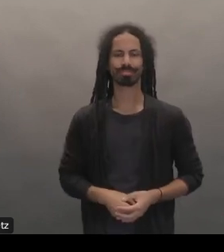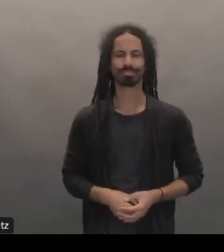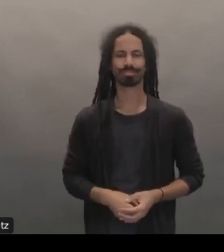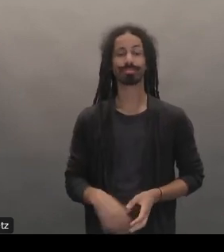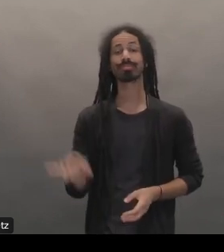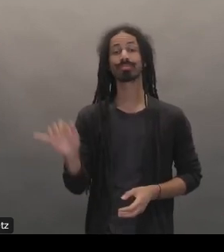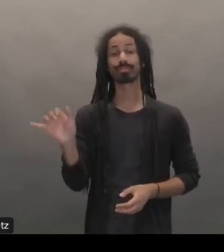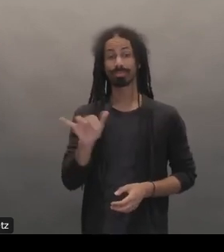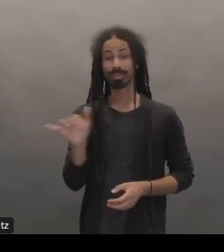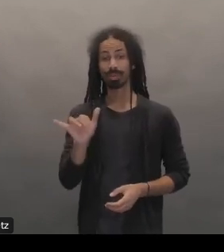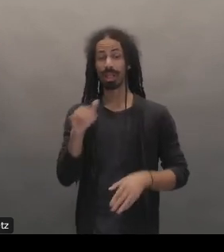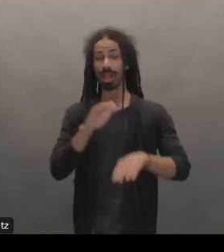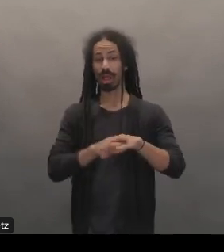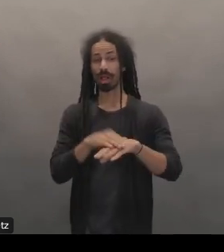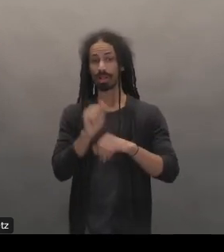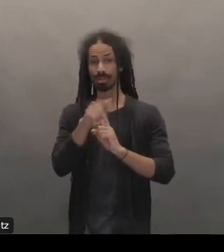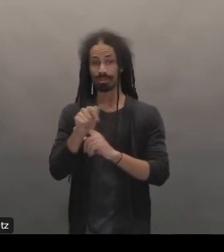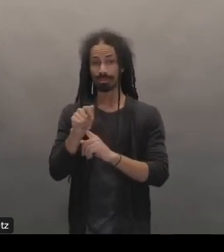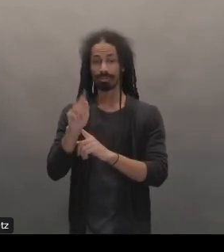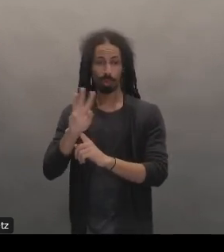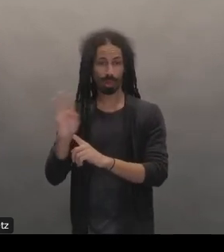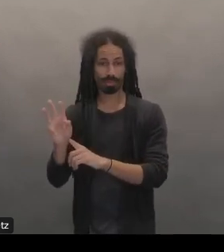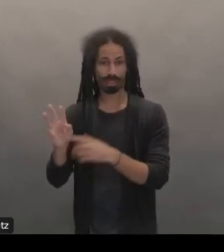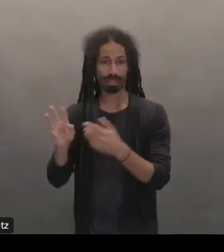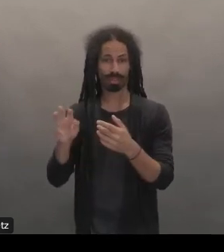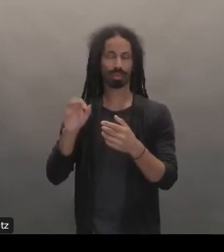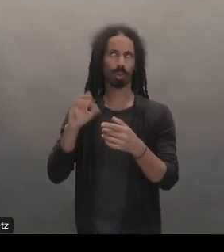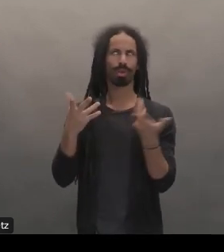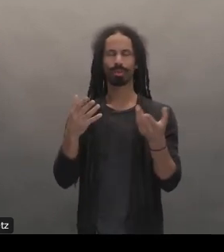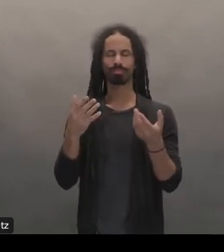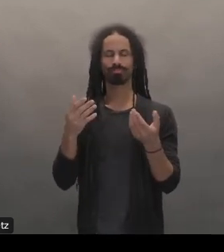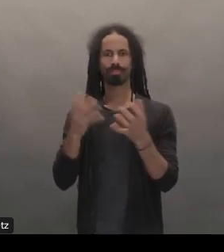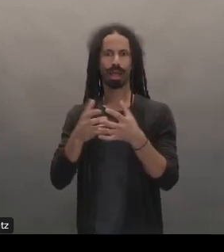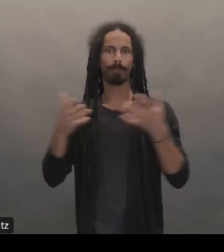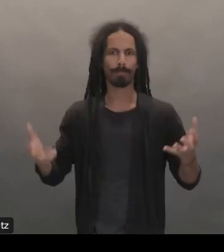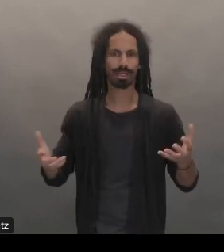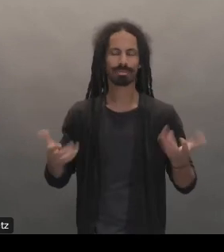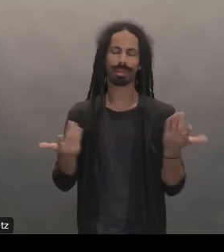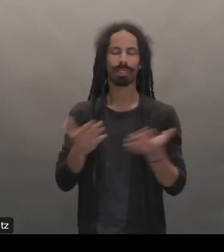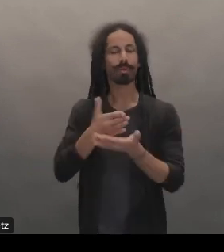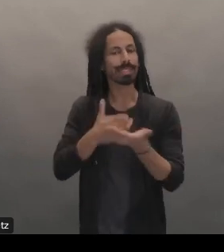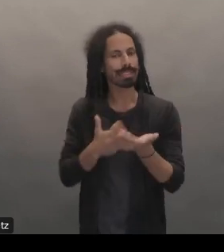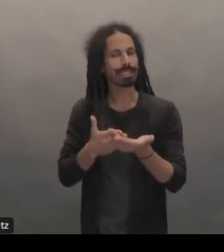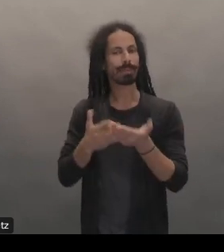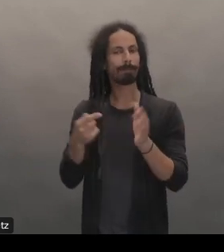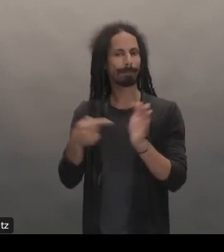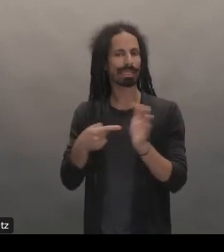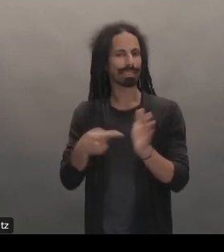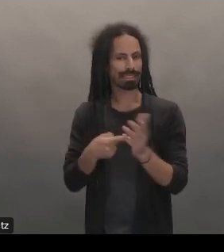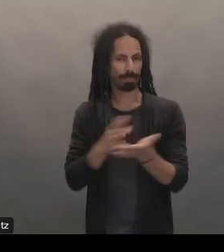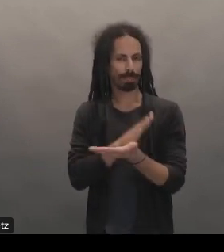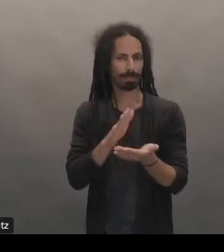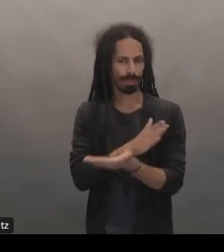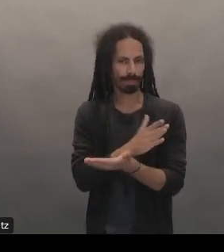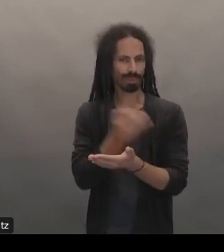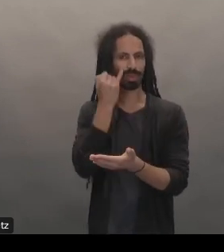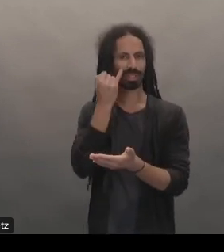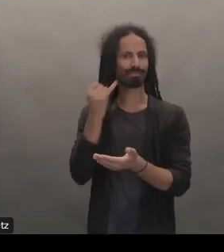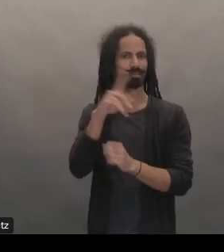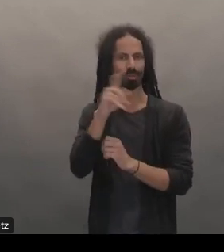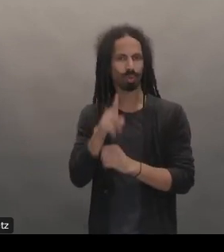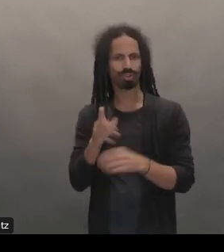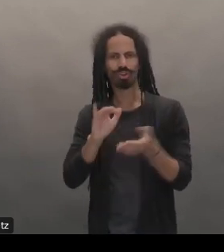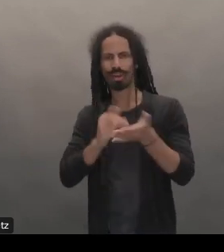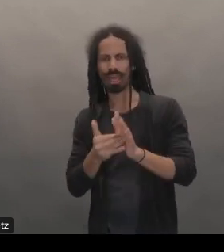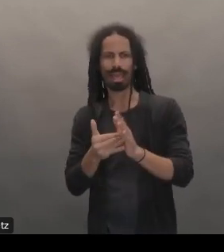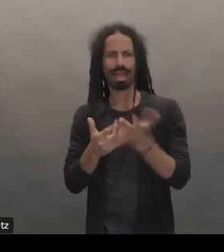Also on the APA website are a bunch of, some sample papers. So if you have questions about how it all looks